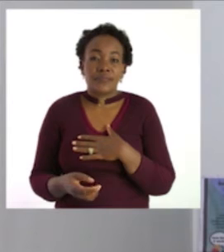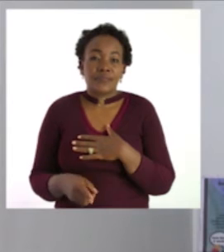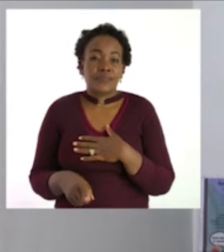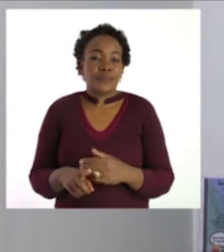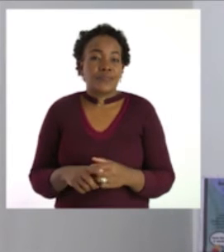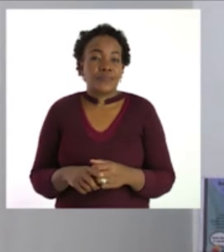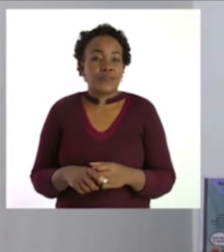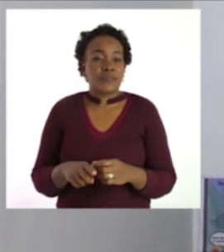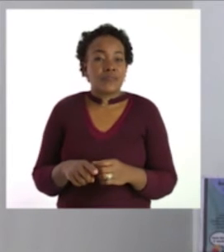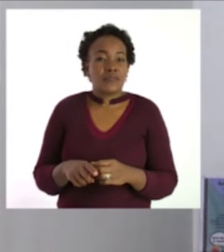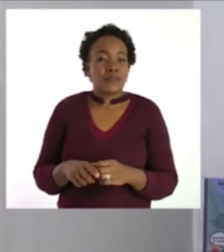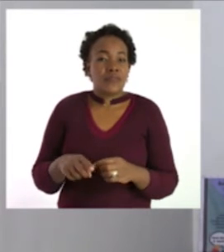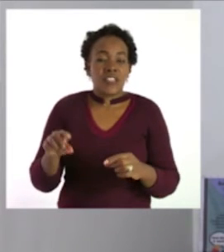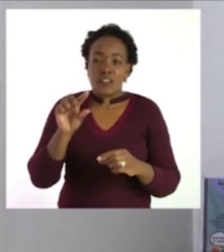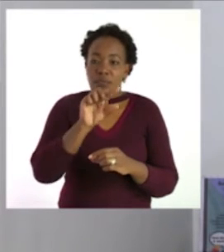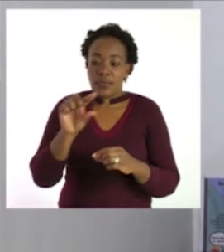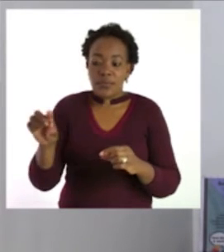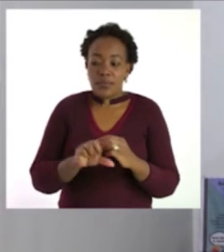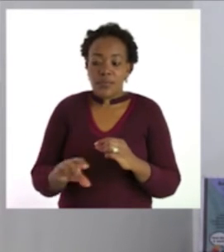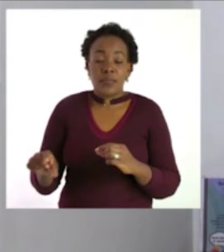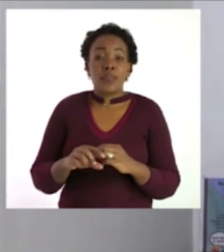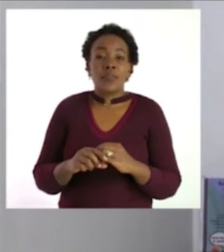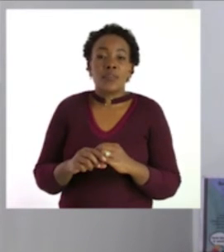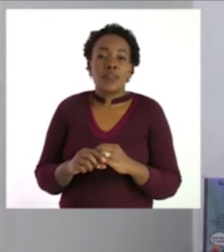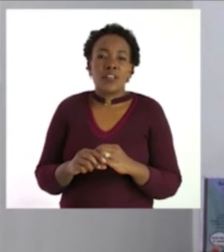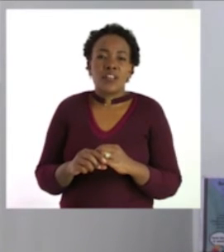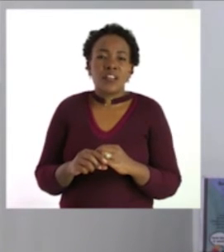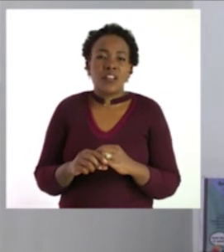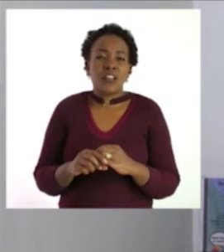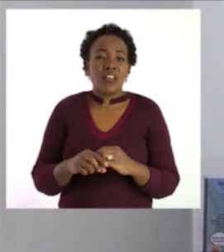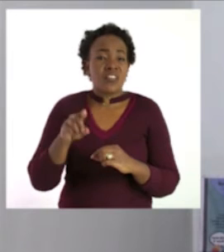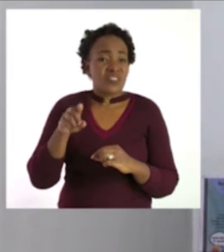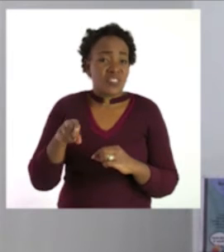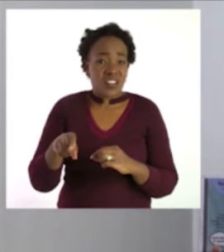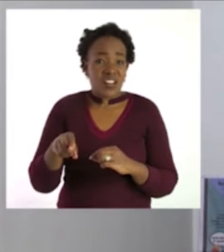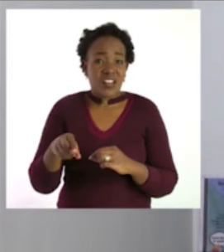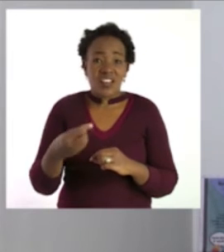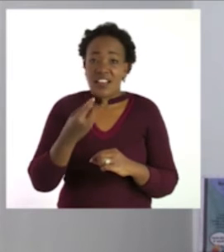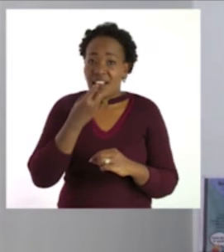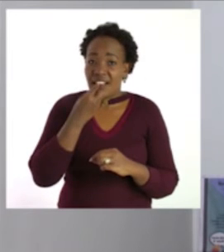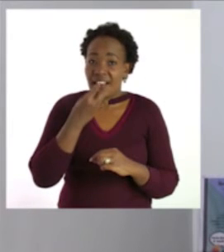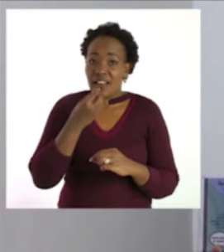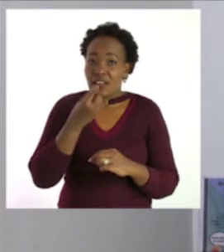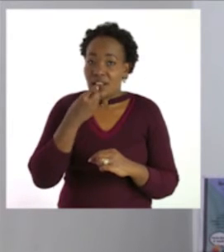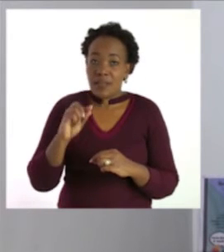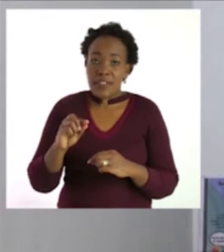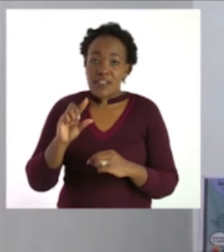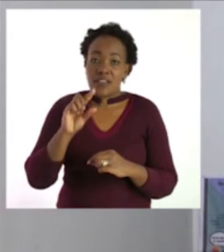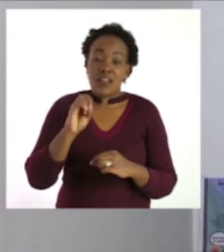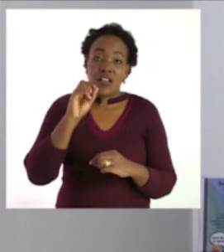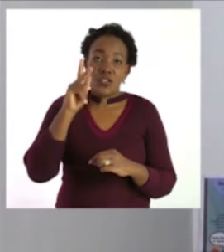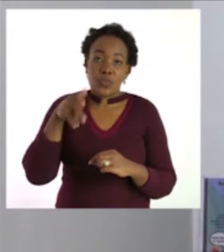Okay, in this case, pencils is our plural noun, so we draw